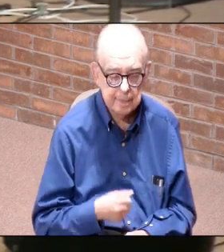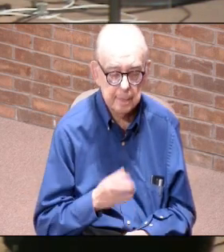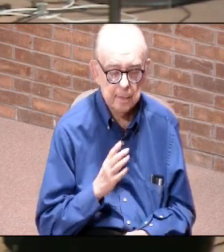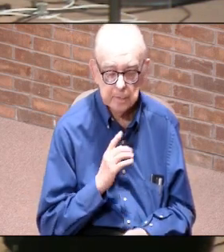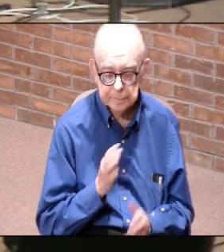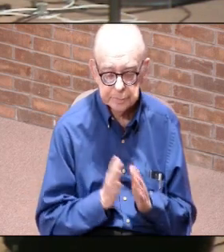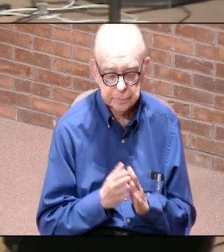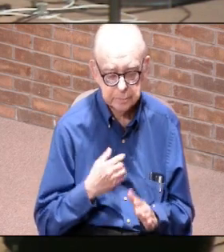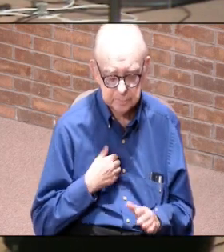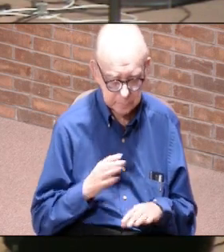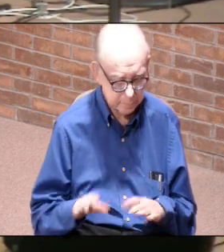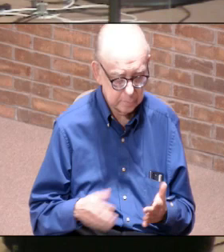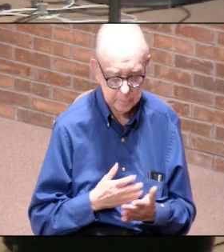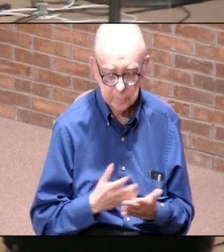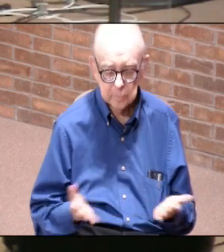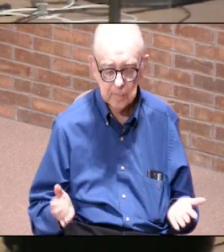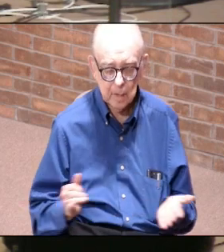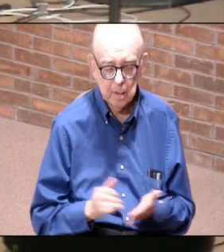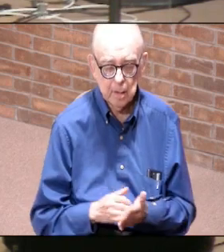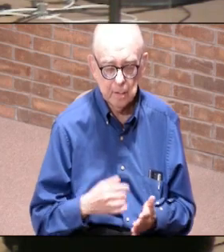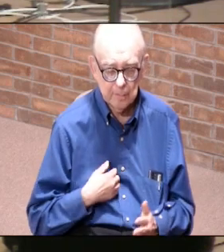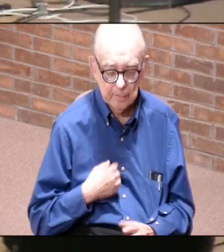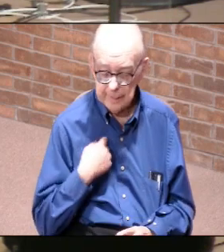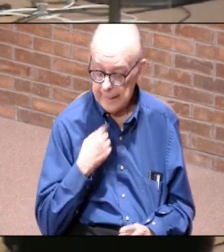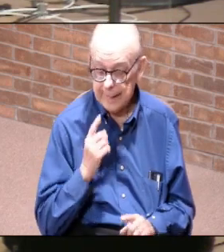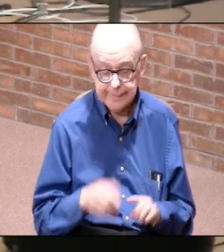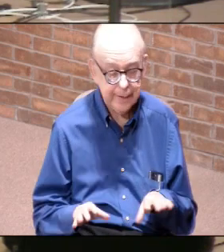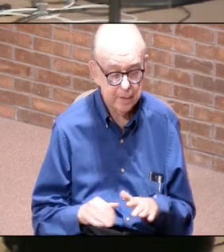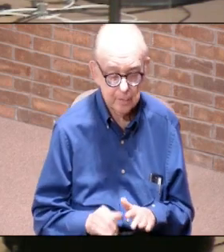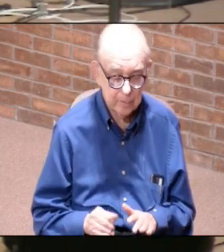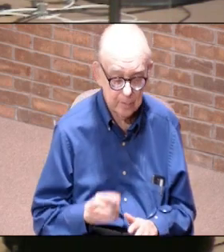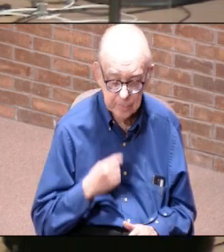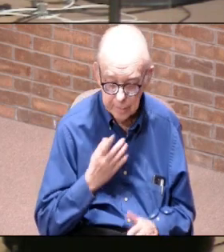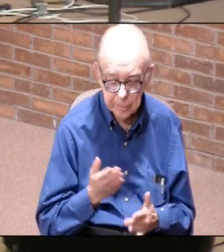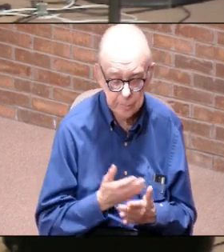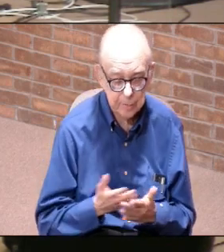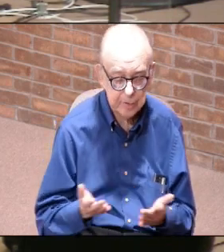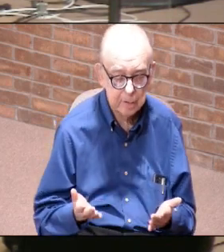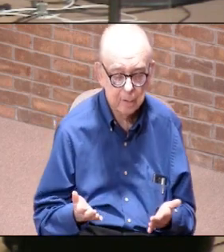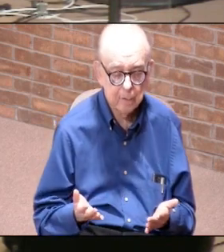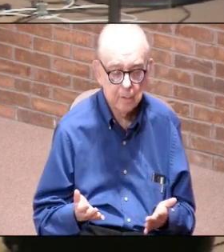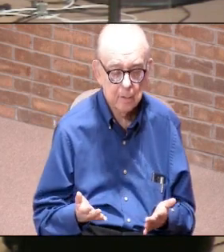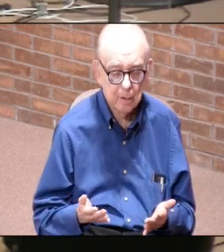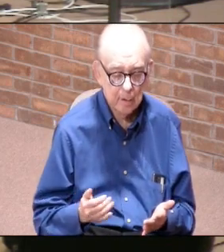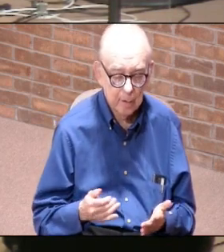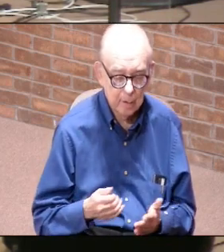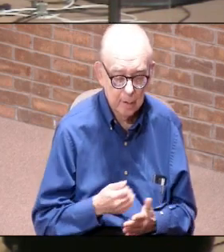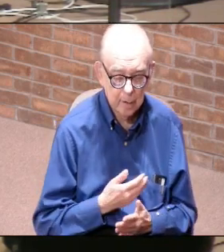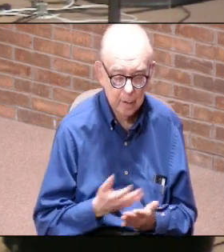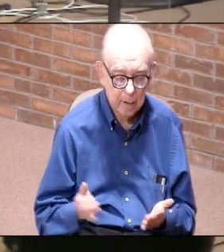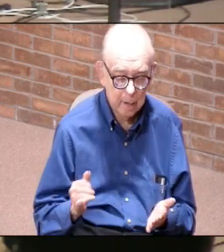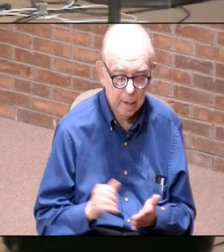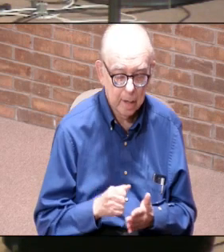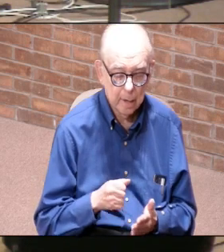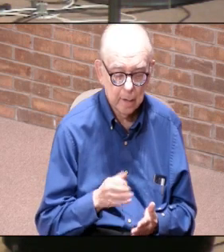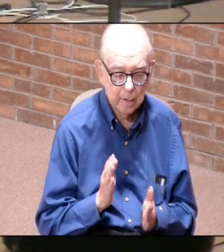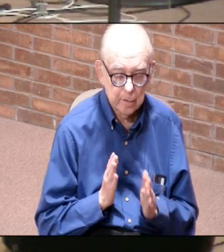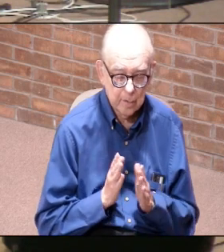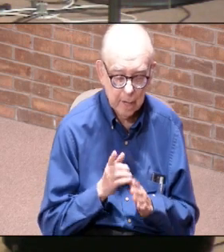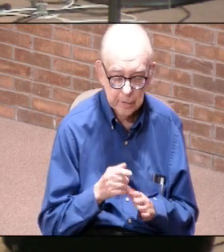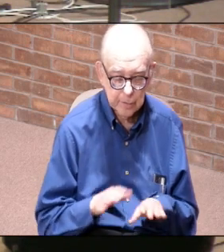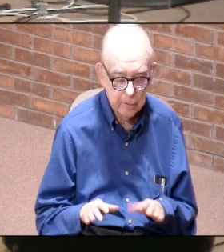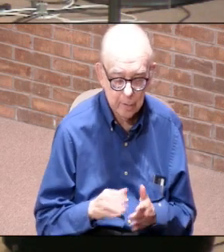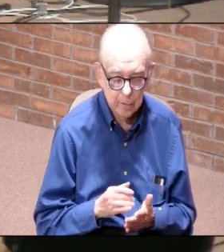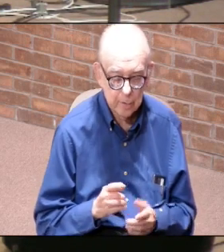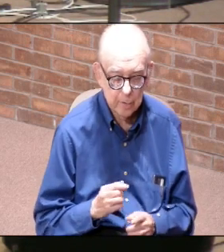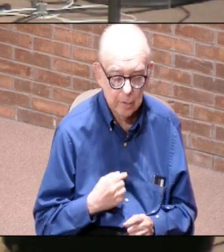God, you're asking me to do something that I can't do. Let me say this to you. Everything that God is asking you